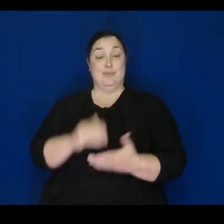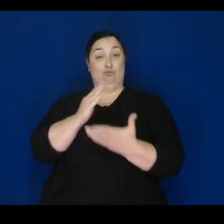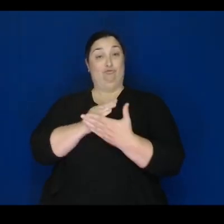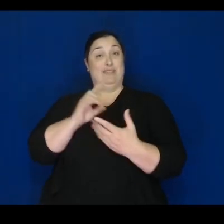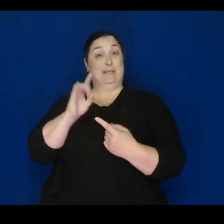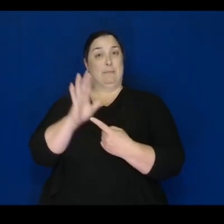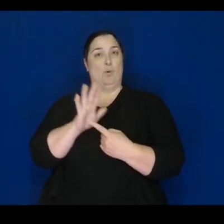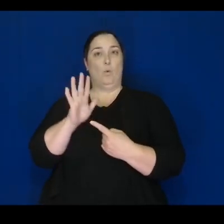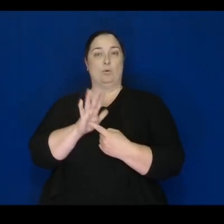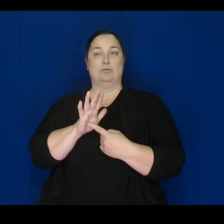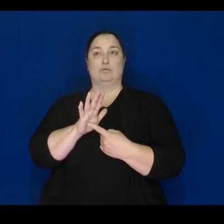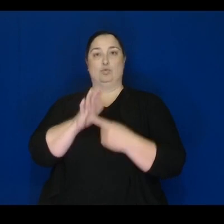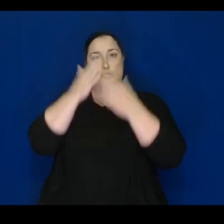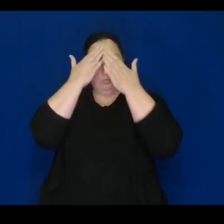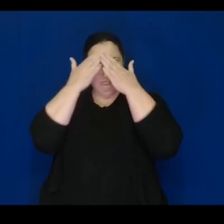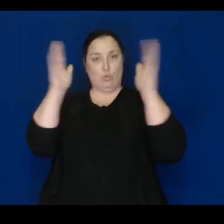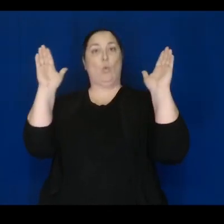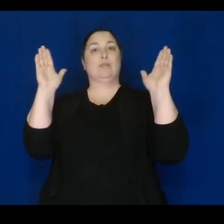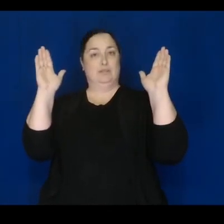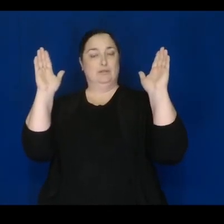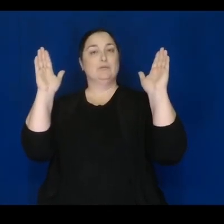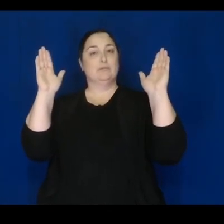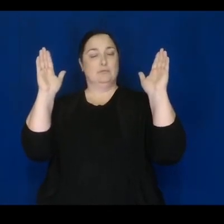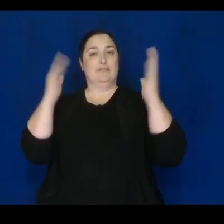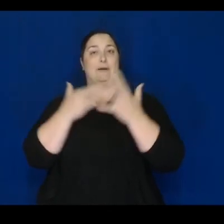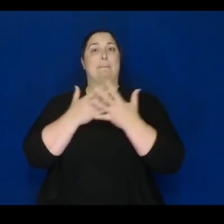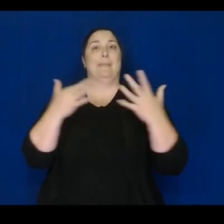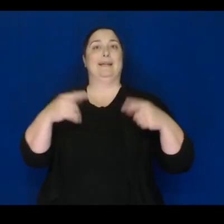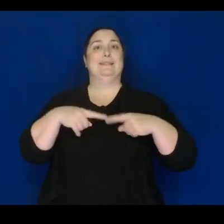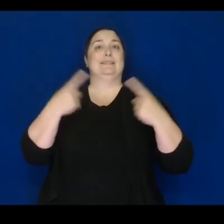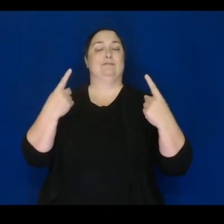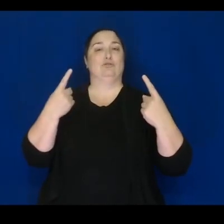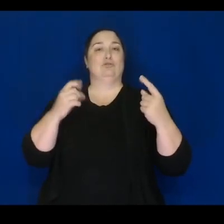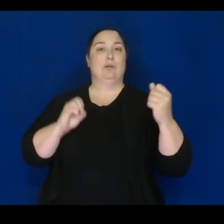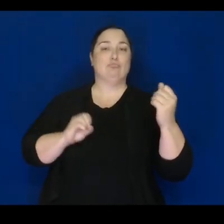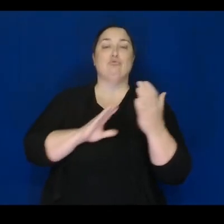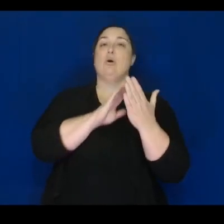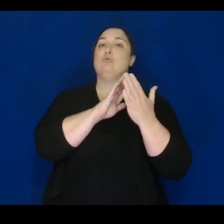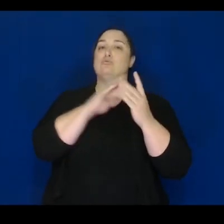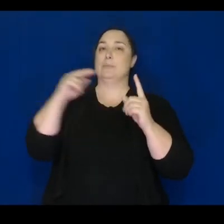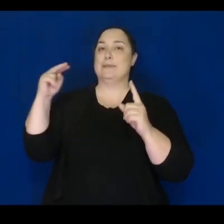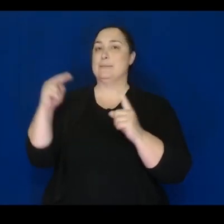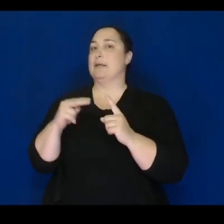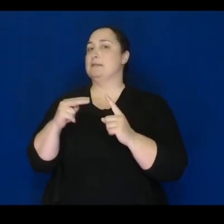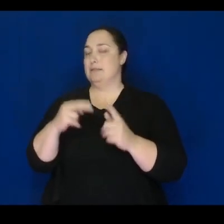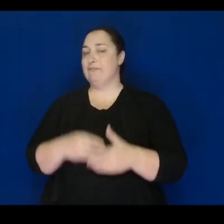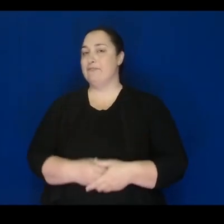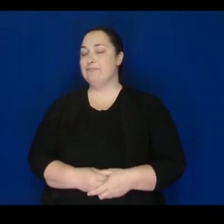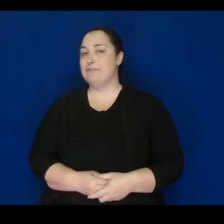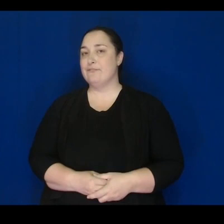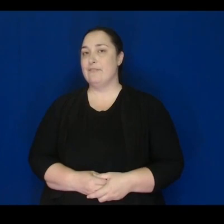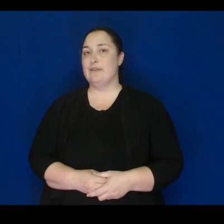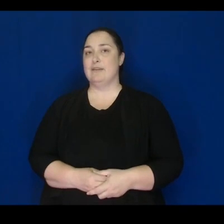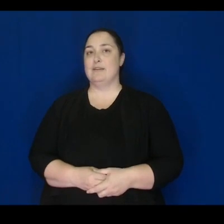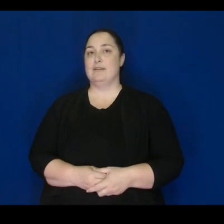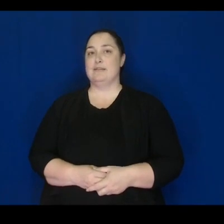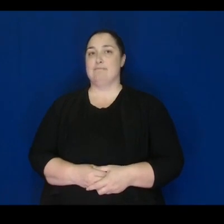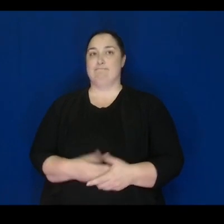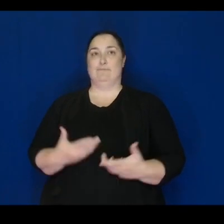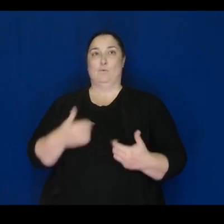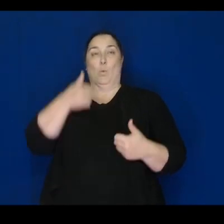to kind of broaden those range of perspectives and approaches as well, and, you know, learn what best practice